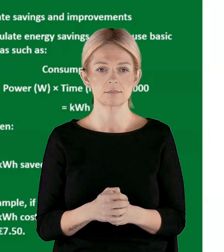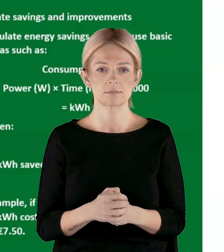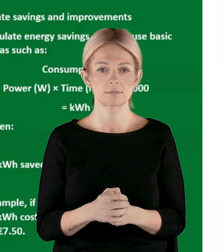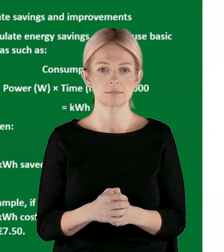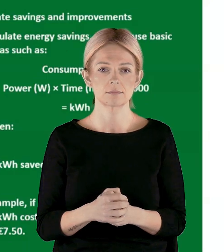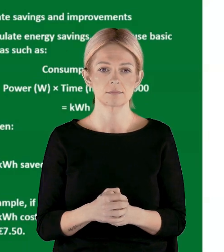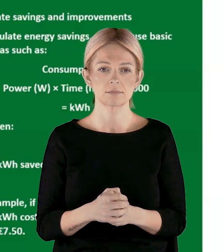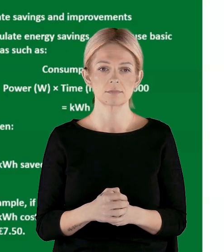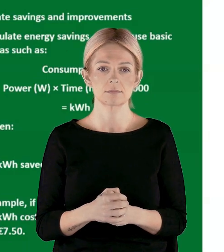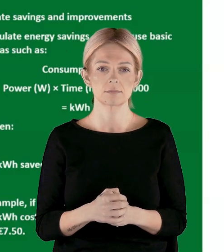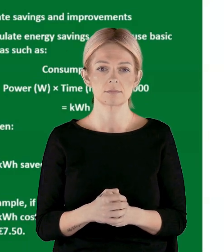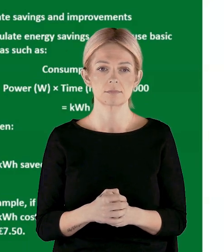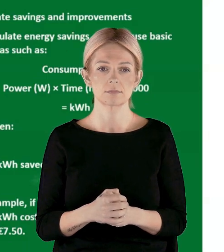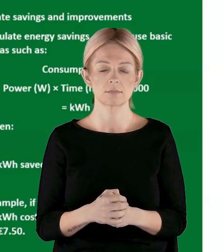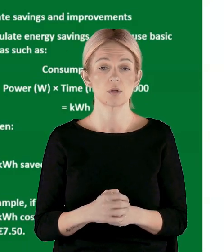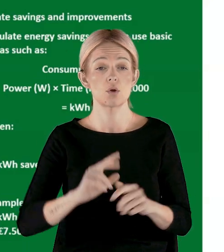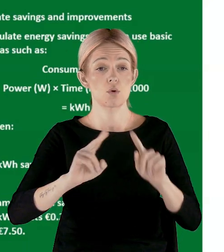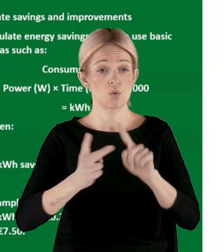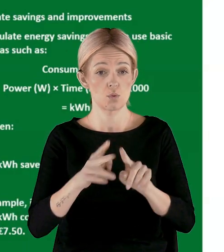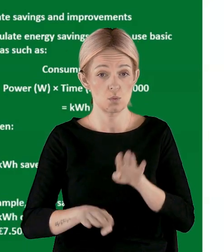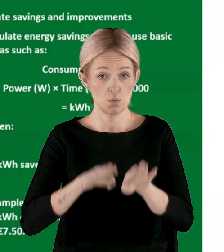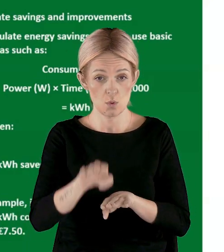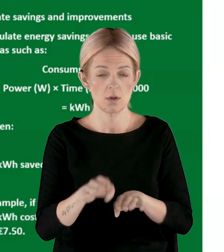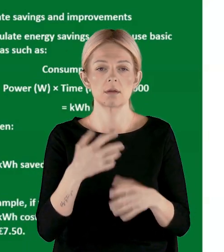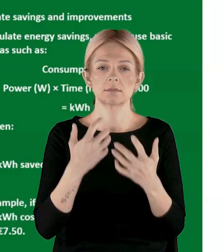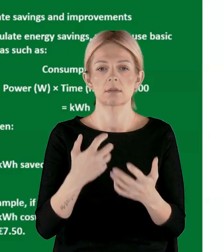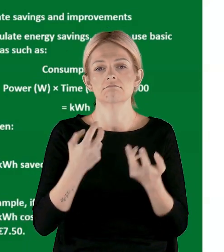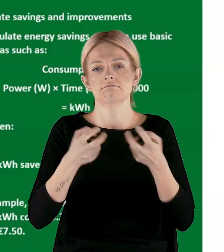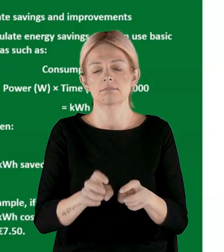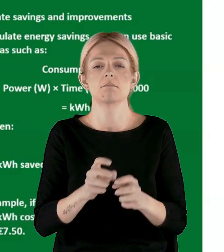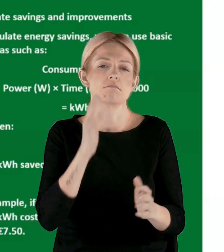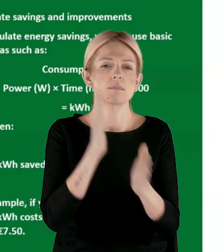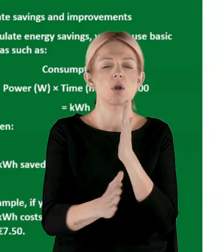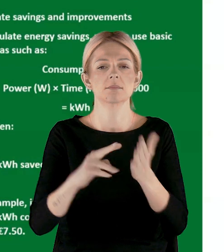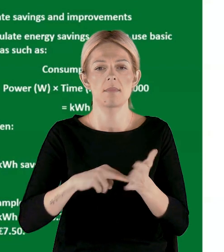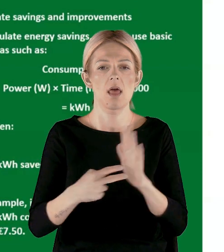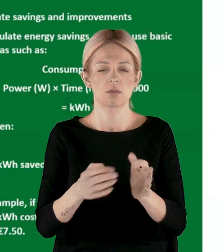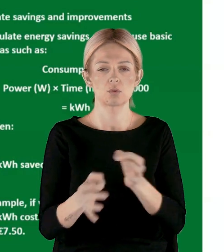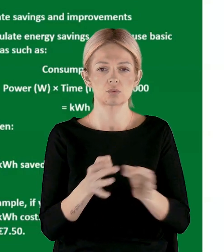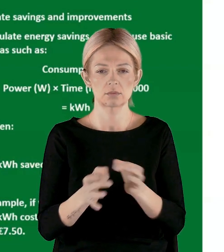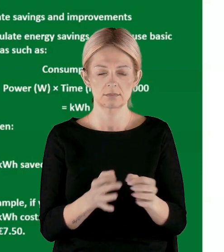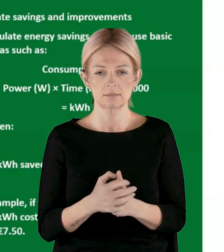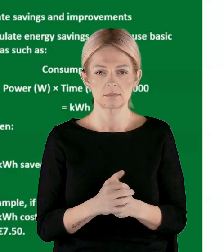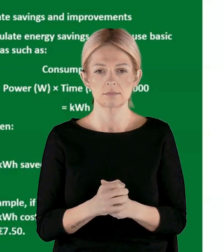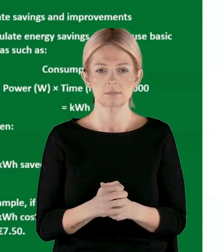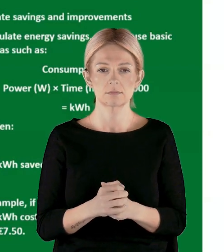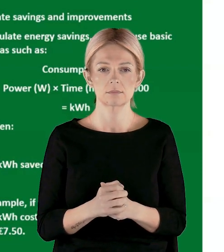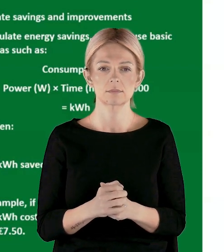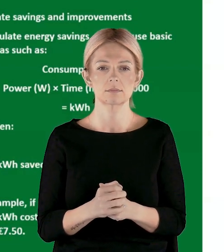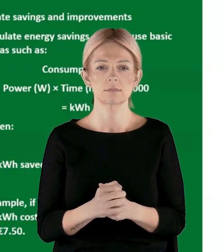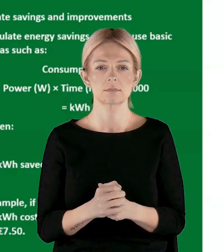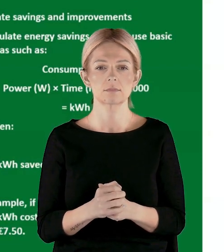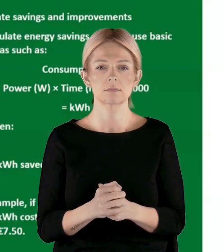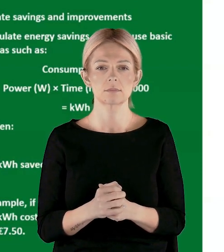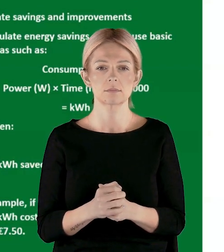It means to have a goal. So for example, if we want to reduce the use of energy in